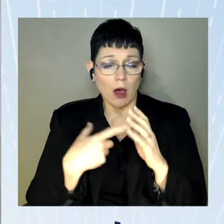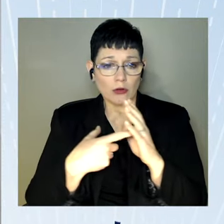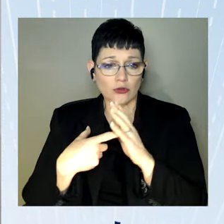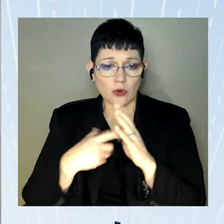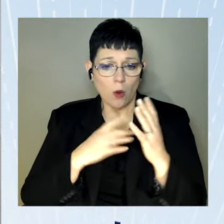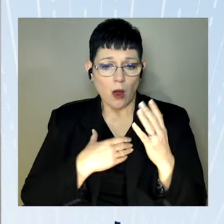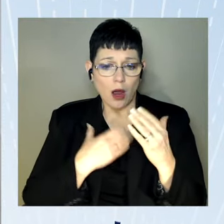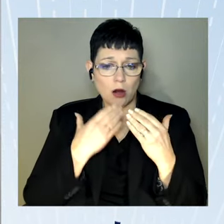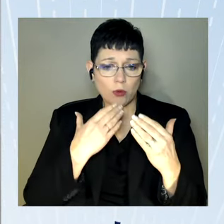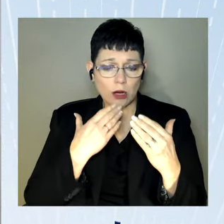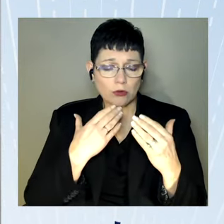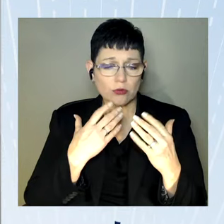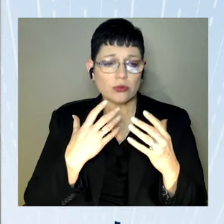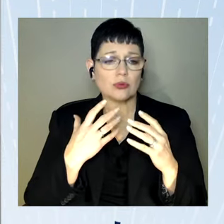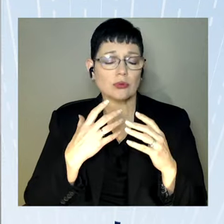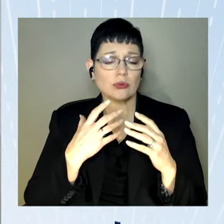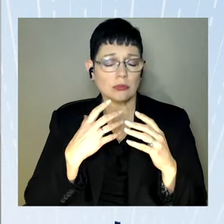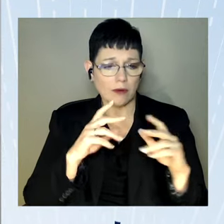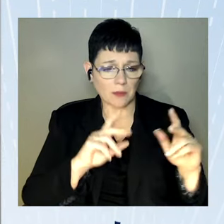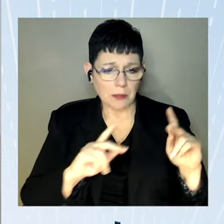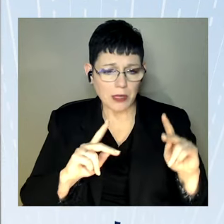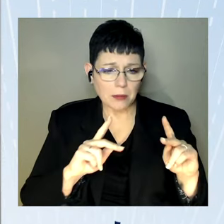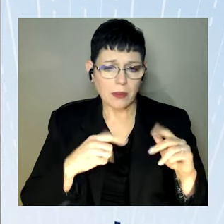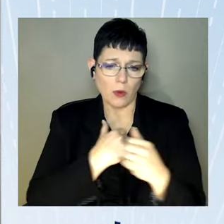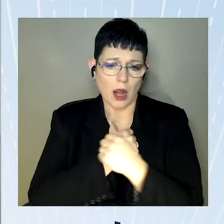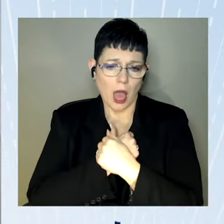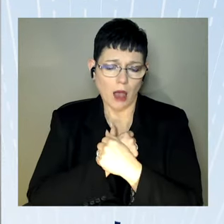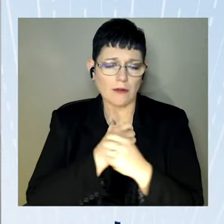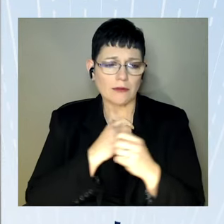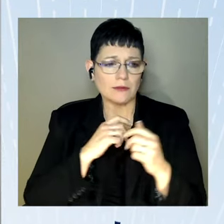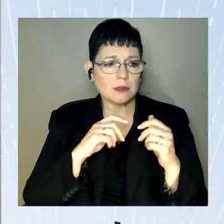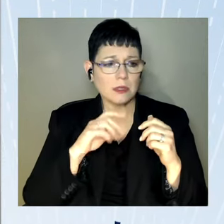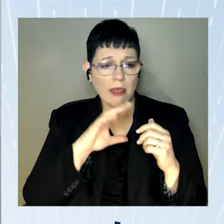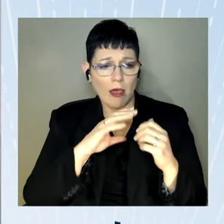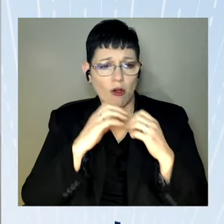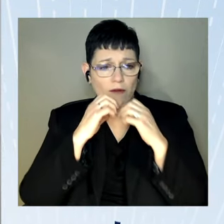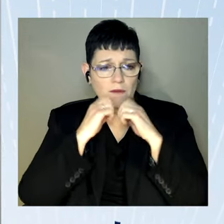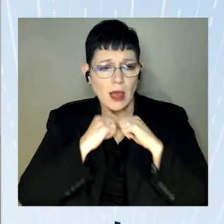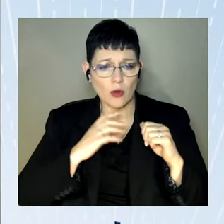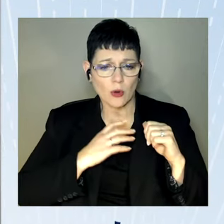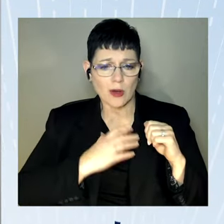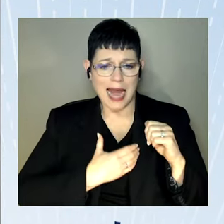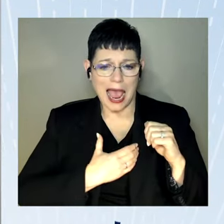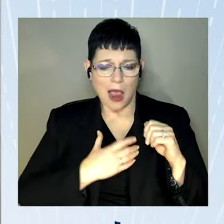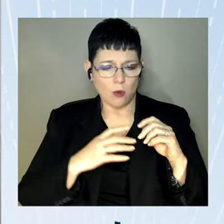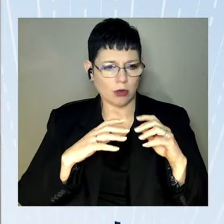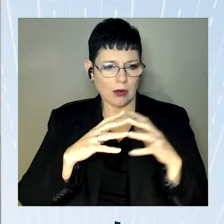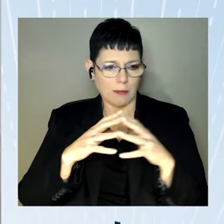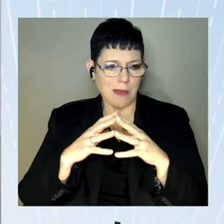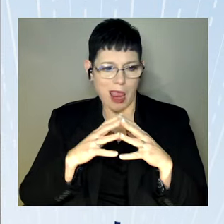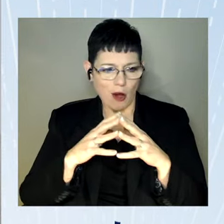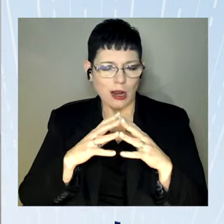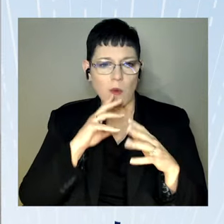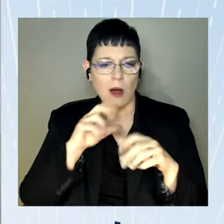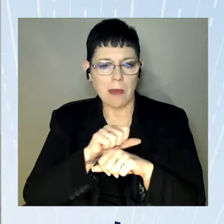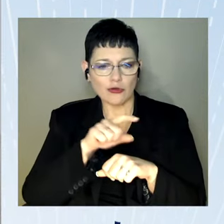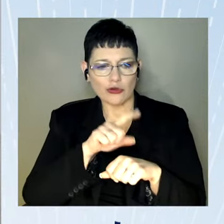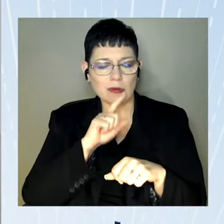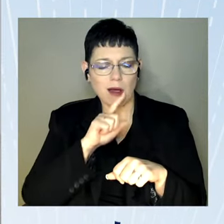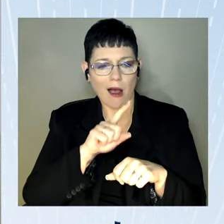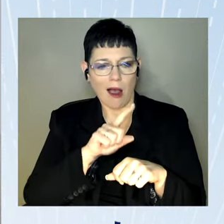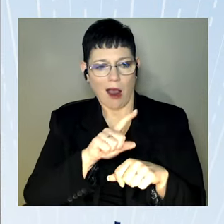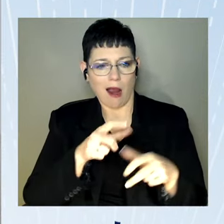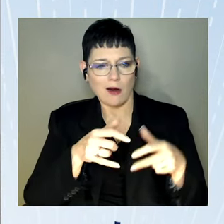ones and honoring their tremendous value to our society, we recommit to ensuring that they are rewarded for their extraordinary